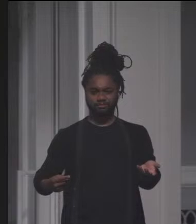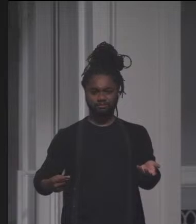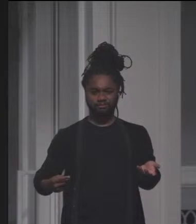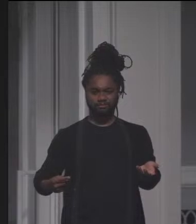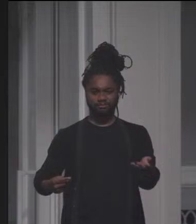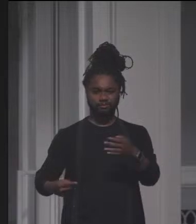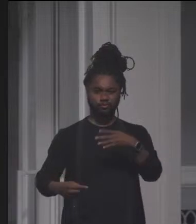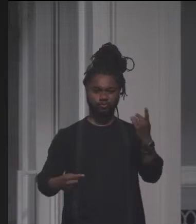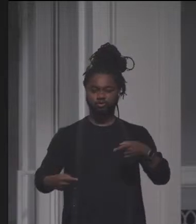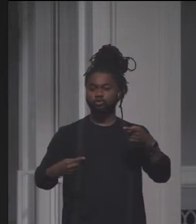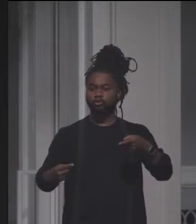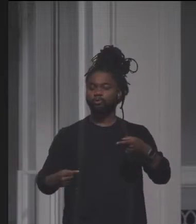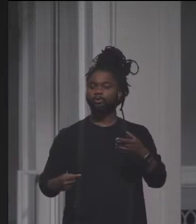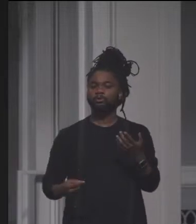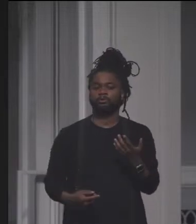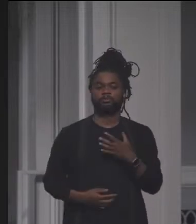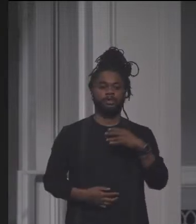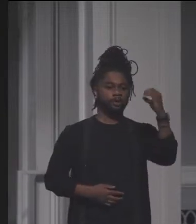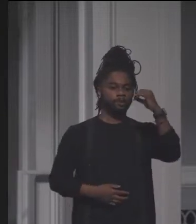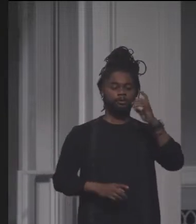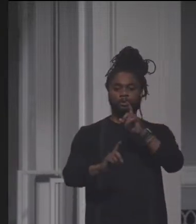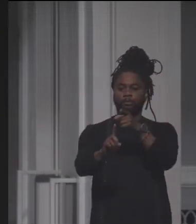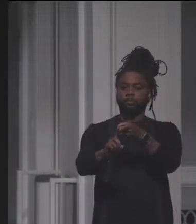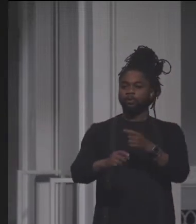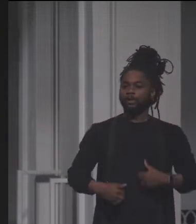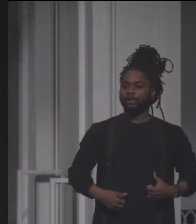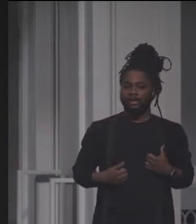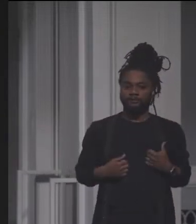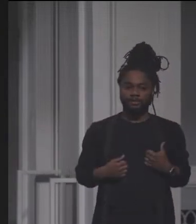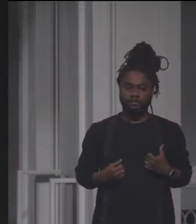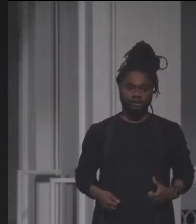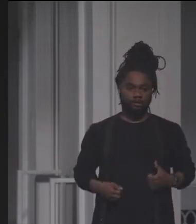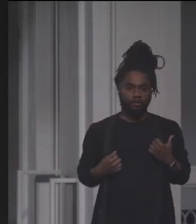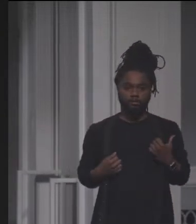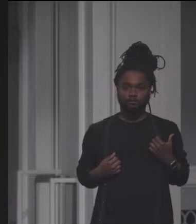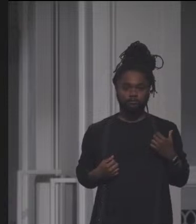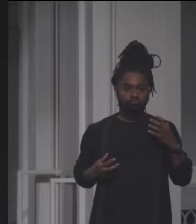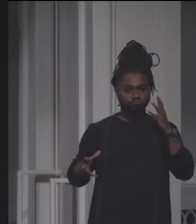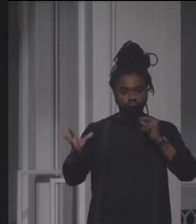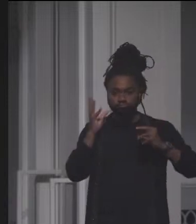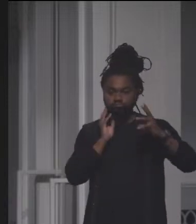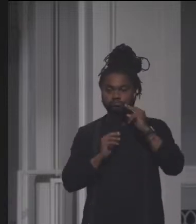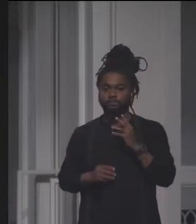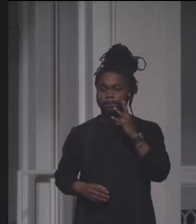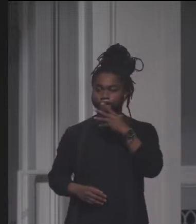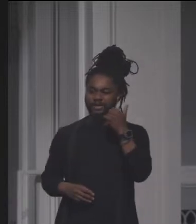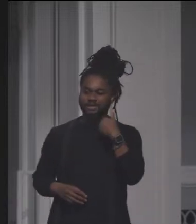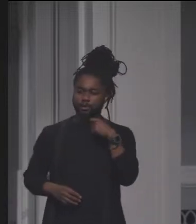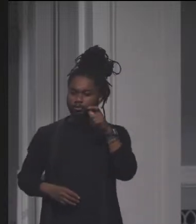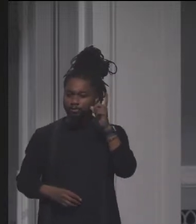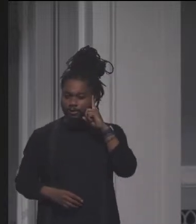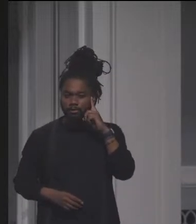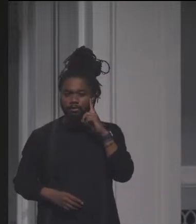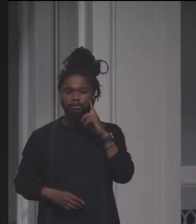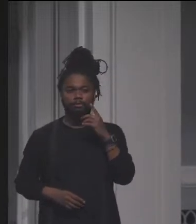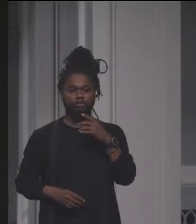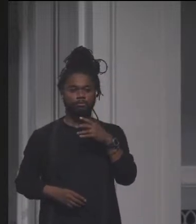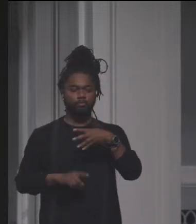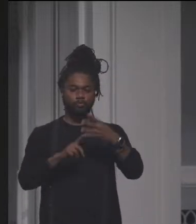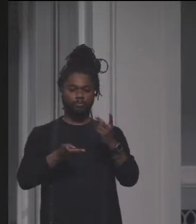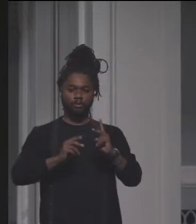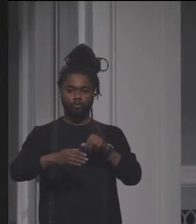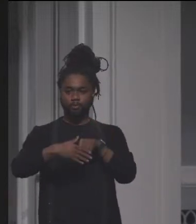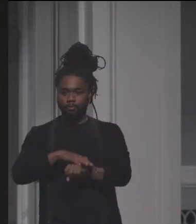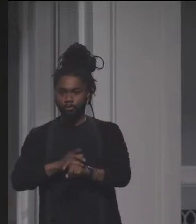to me, the point of life is life, to live your best life. I don't think queer people are born to do anything